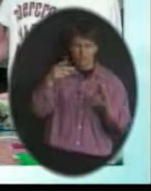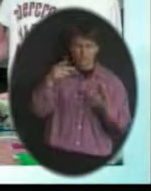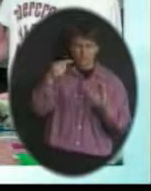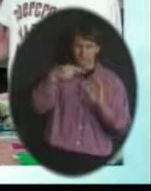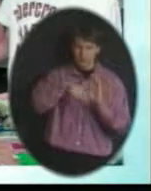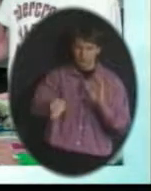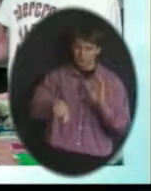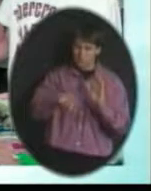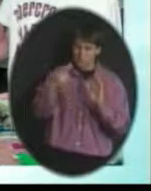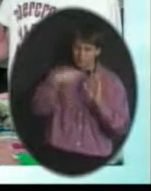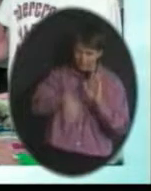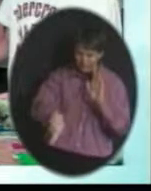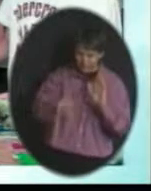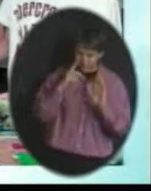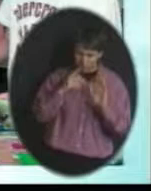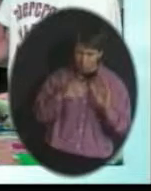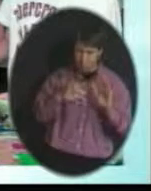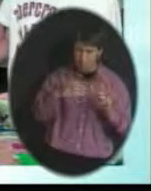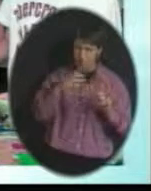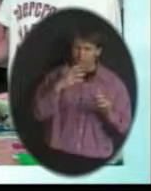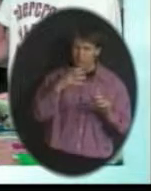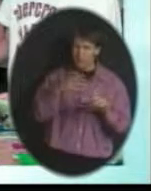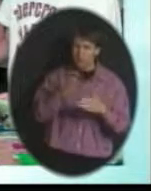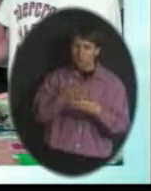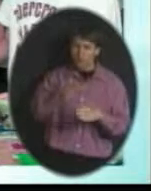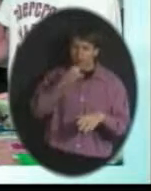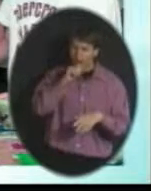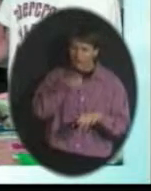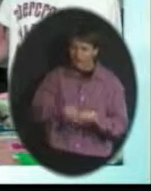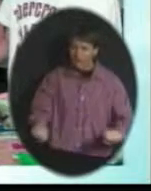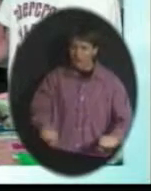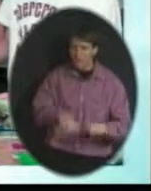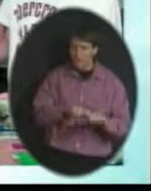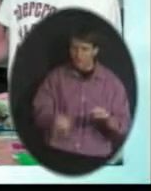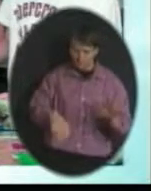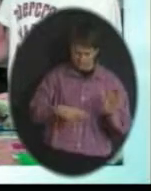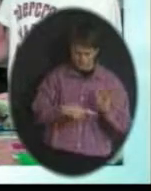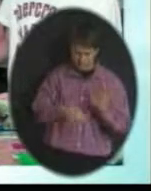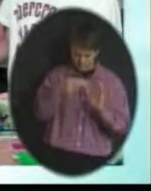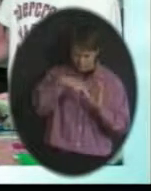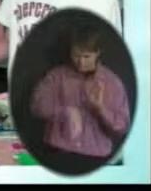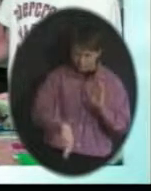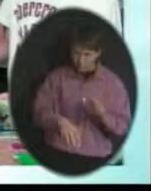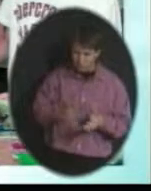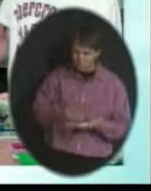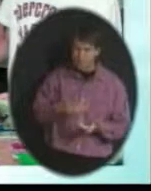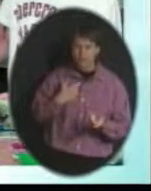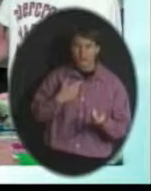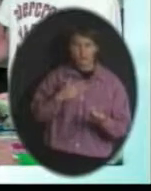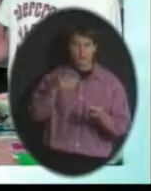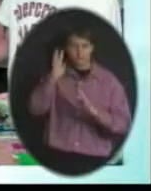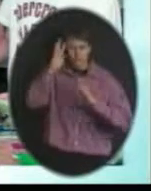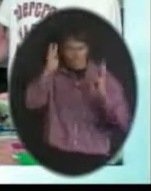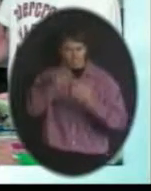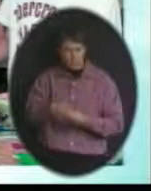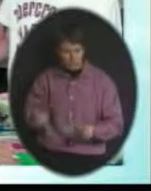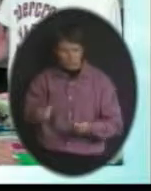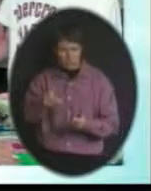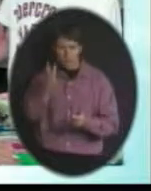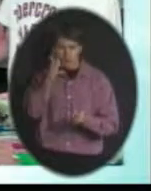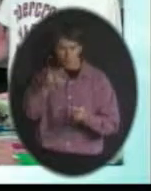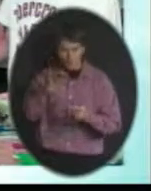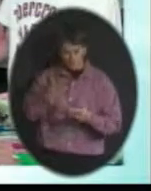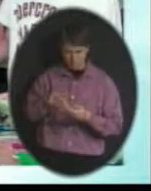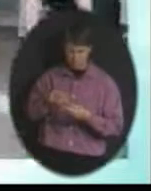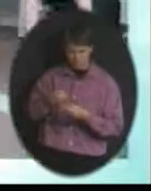hot dog. Or it could be the fact that they're working in pairs to go through and create a creative solution. Where they're gonna go through and